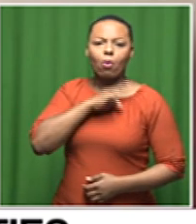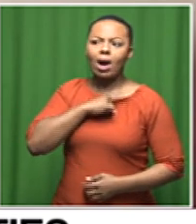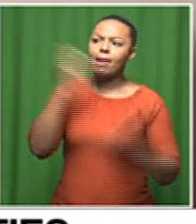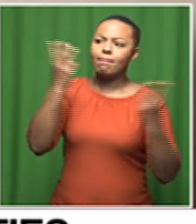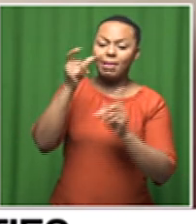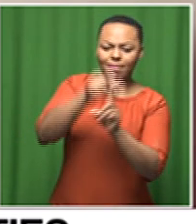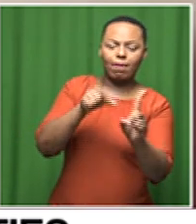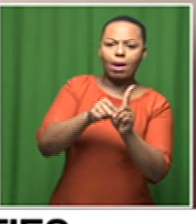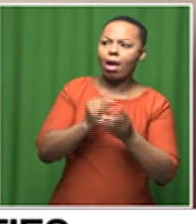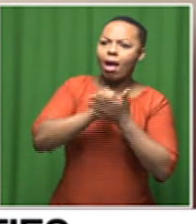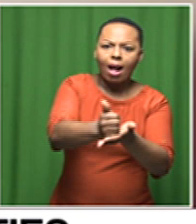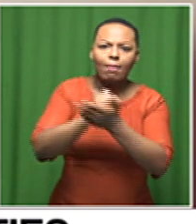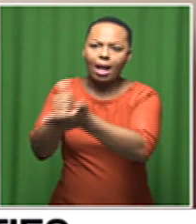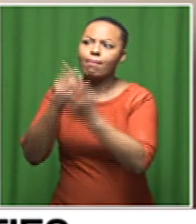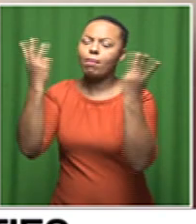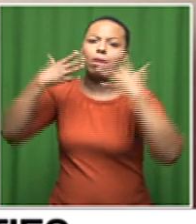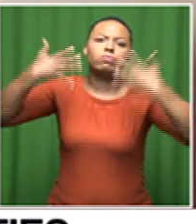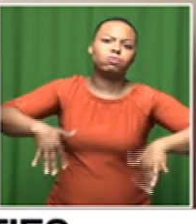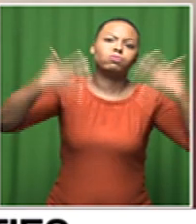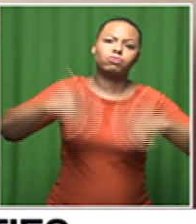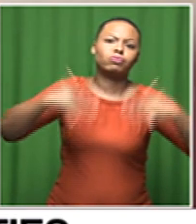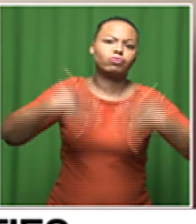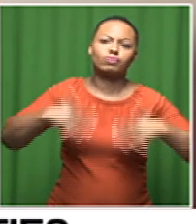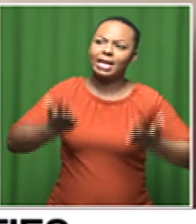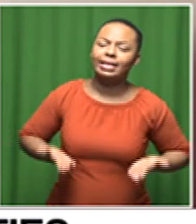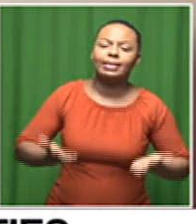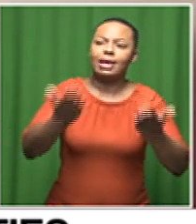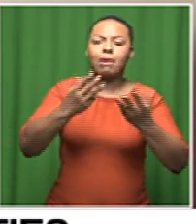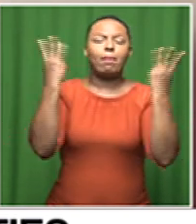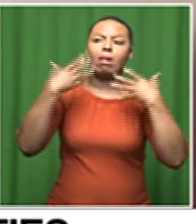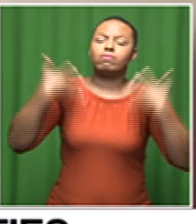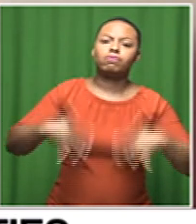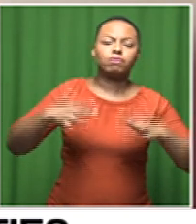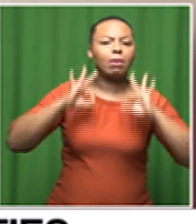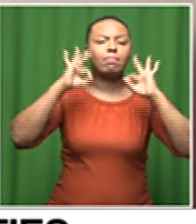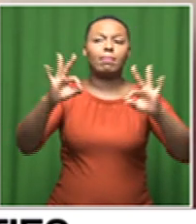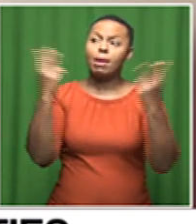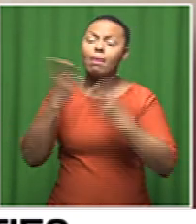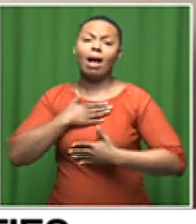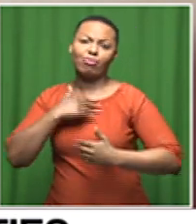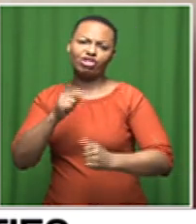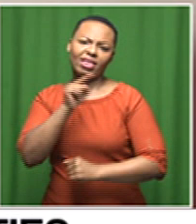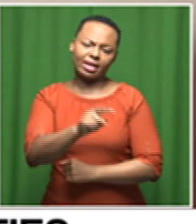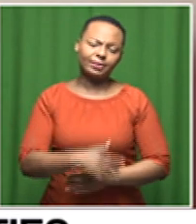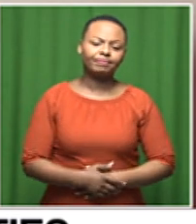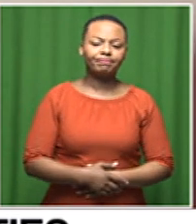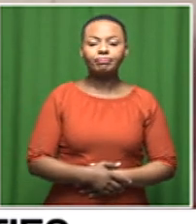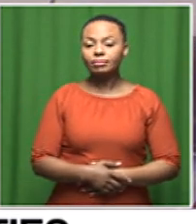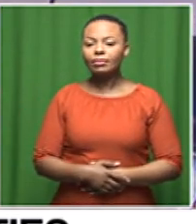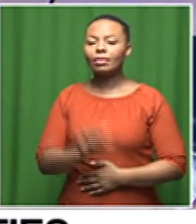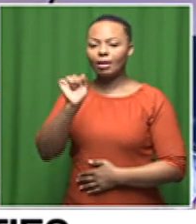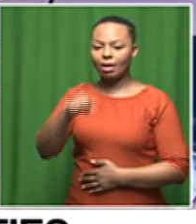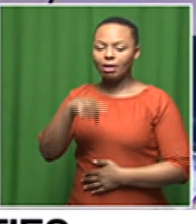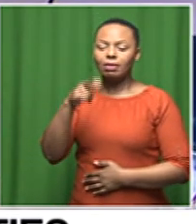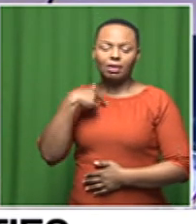still committed to their work and providing services on the ground. And people appreciate that. I'm going to have to jump in there, but I think your